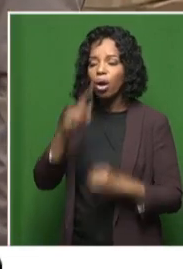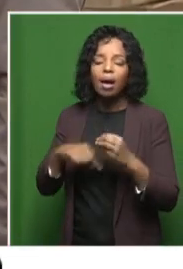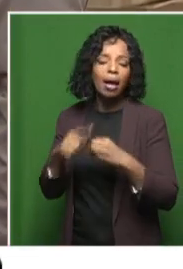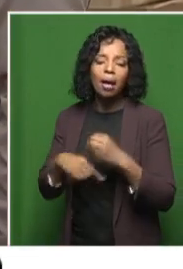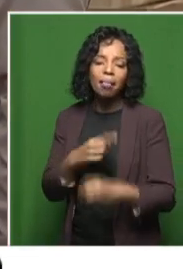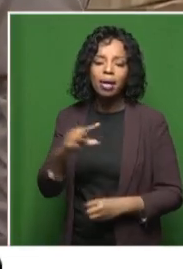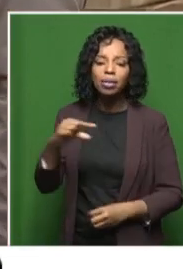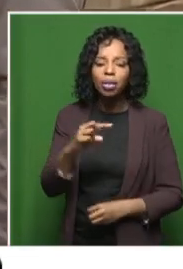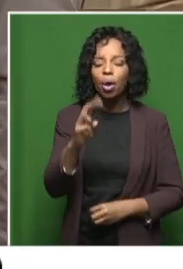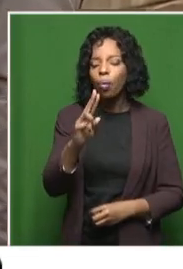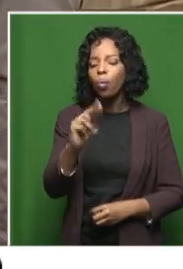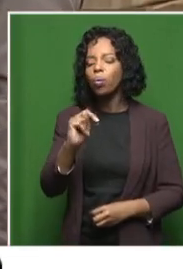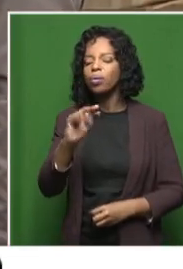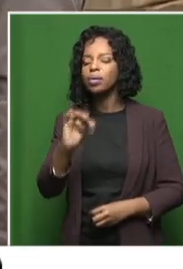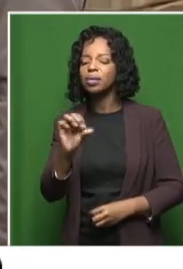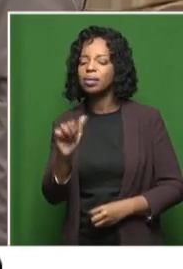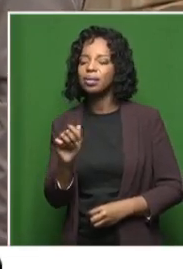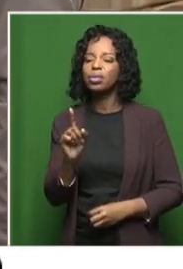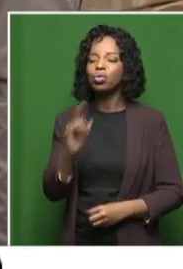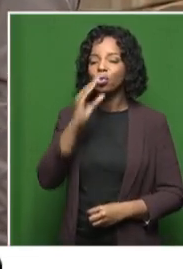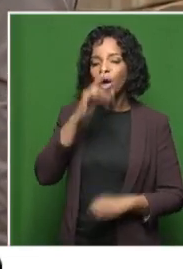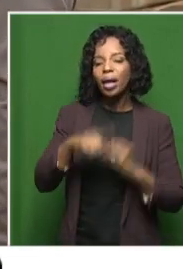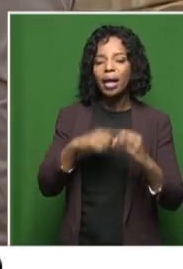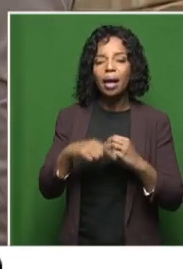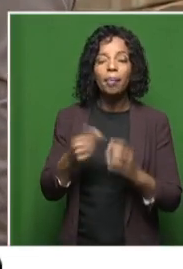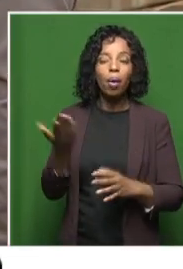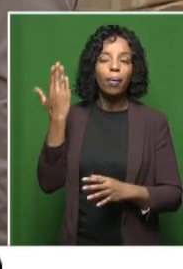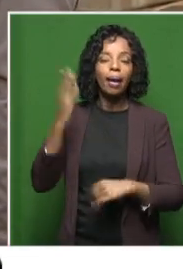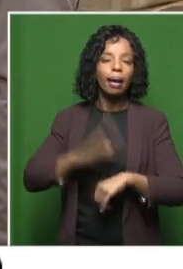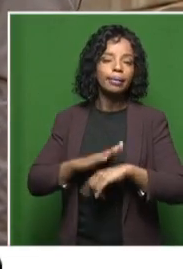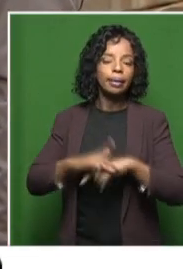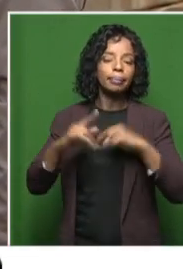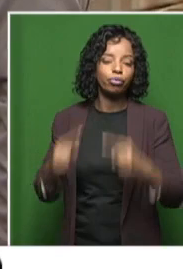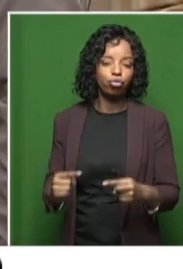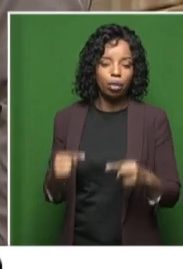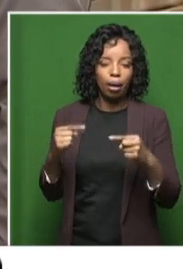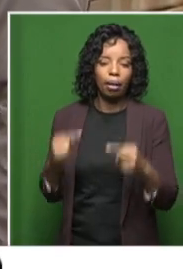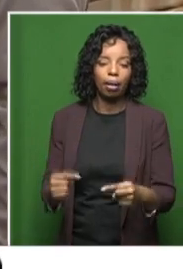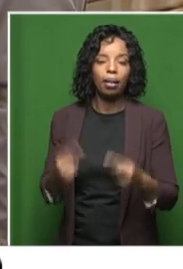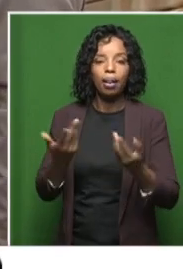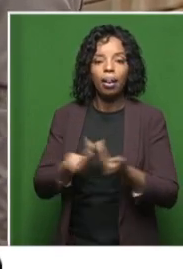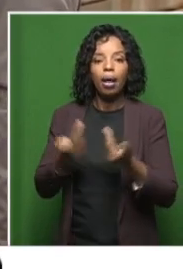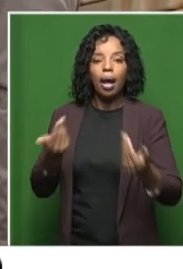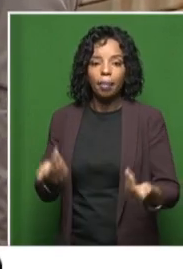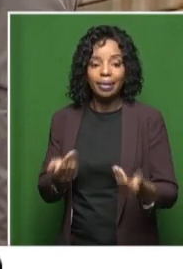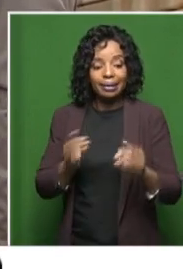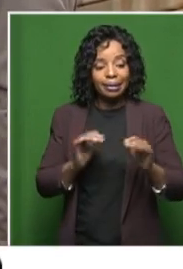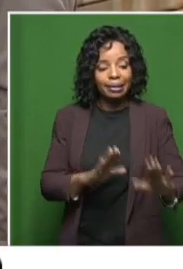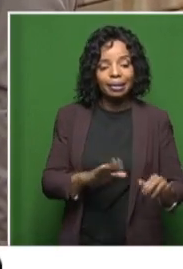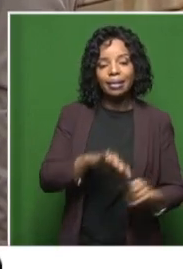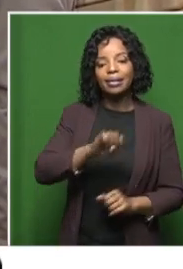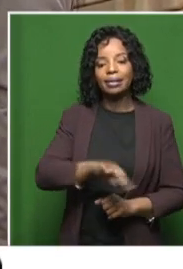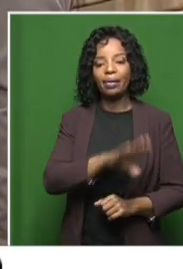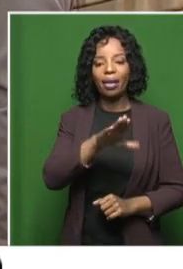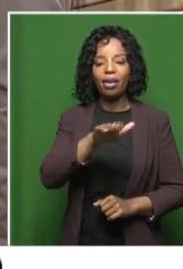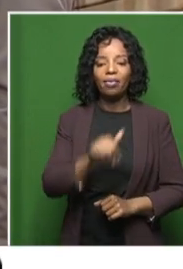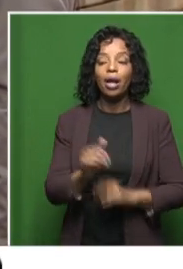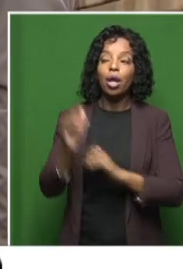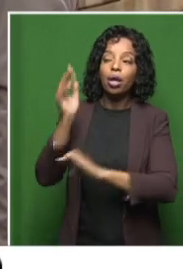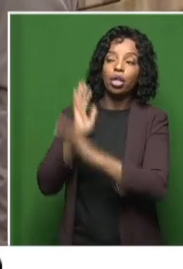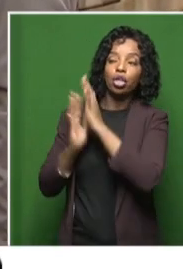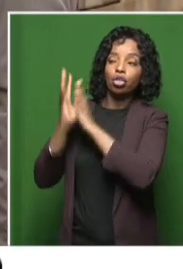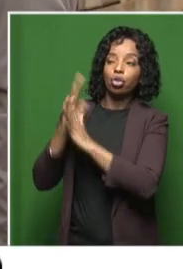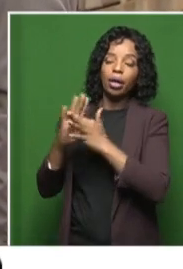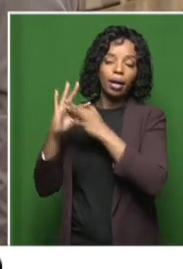the struggle against colonialism, and we know with South Africa, the fight against apartheid, the historical ties, Minister,